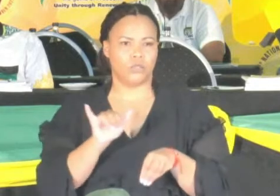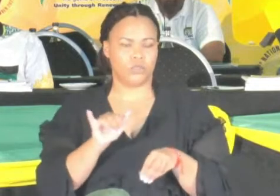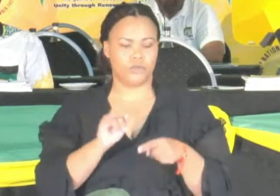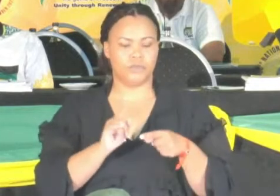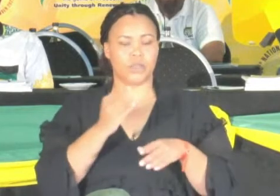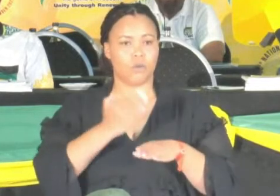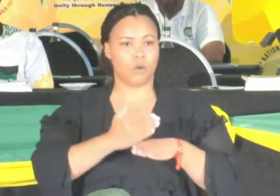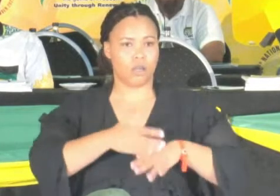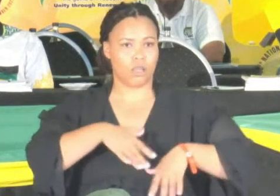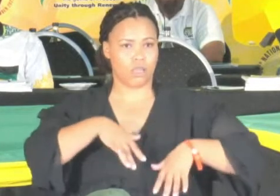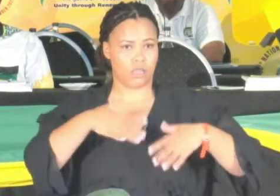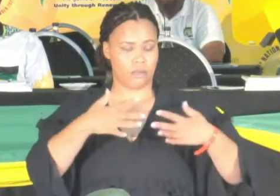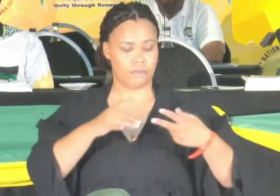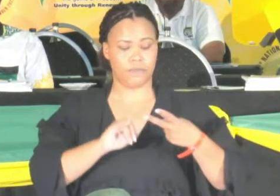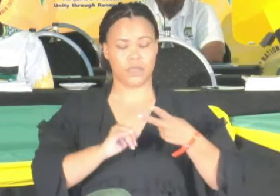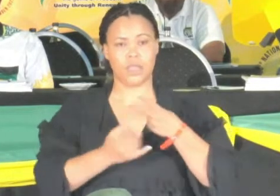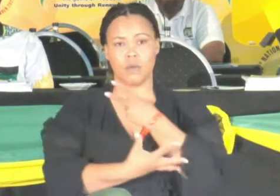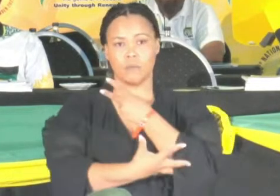poverty,